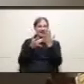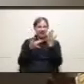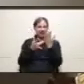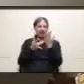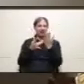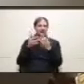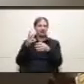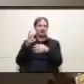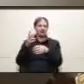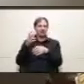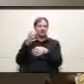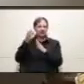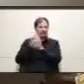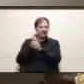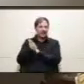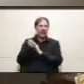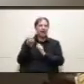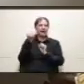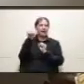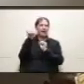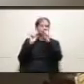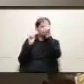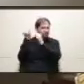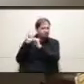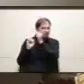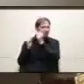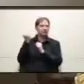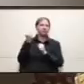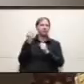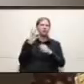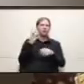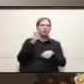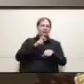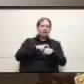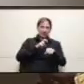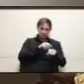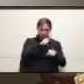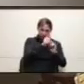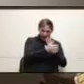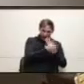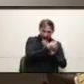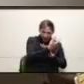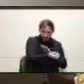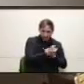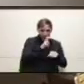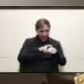engineers and so forth so that we can have an appreciation of the level of capacity you have as a municipality?